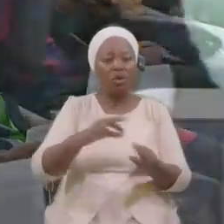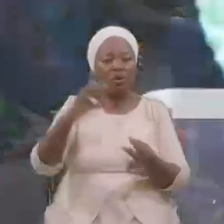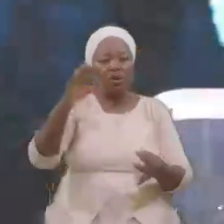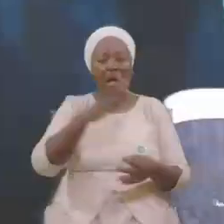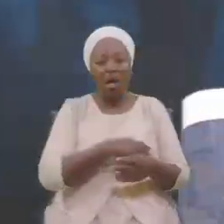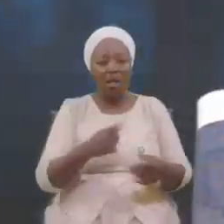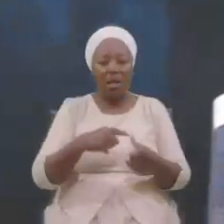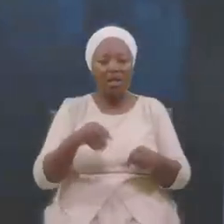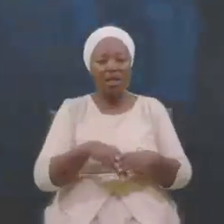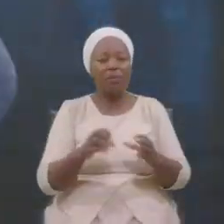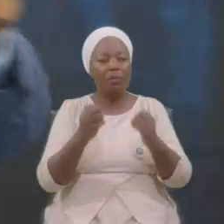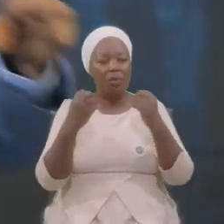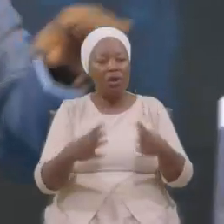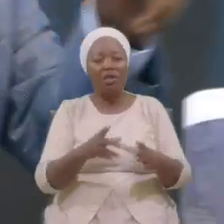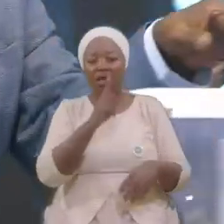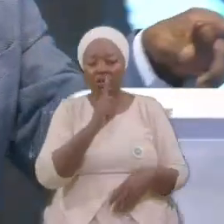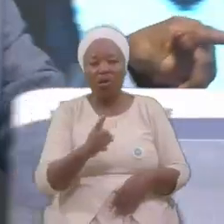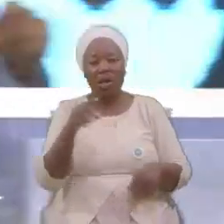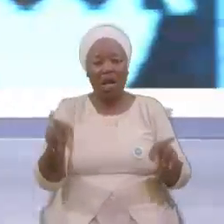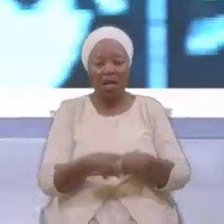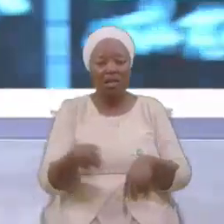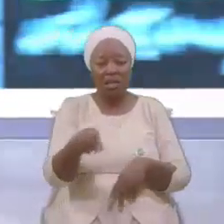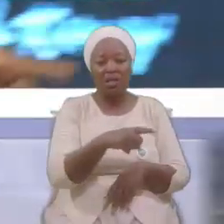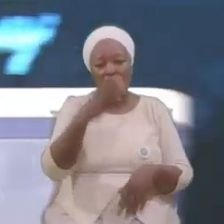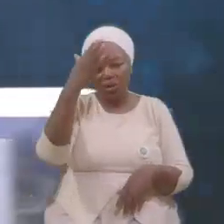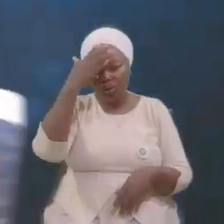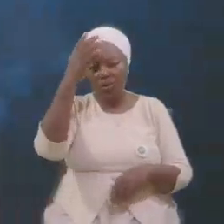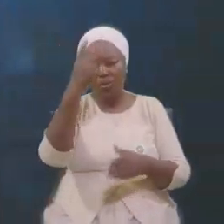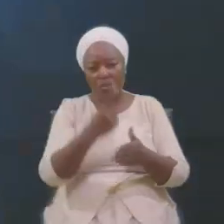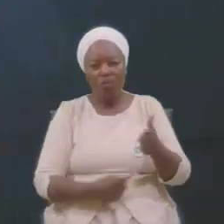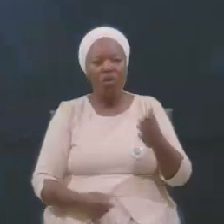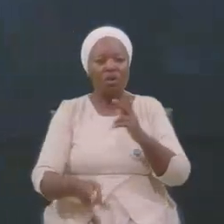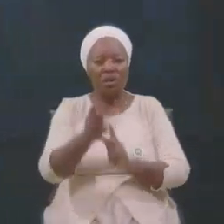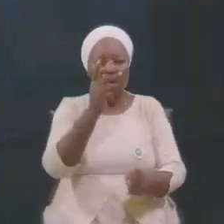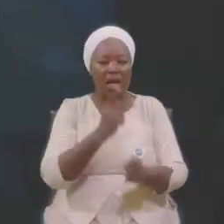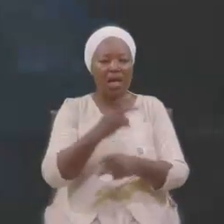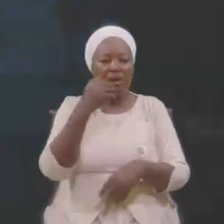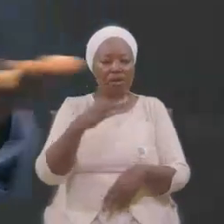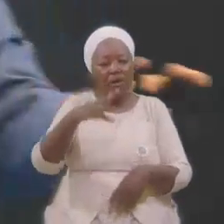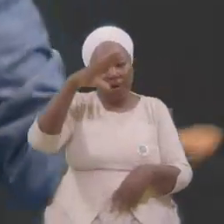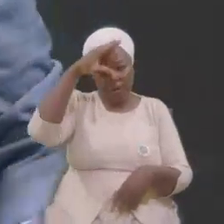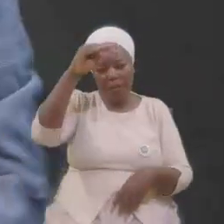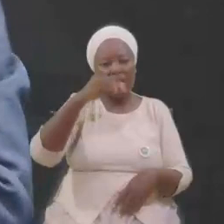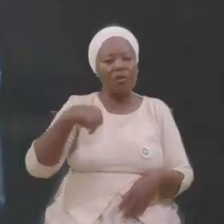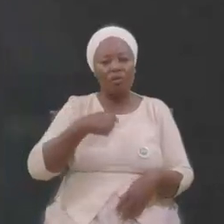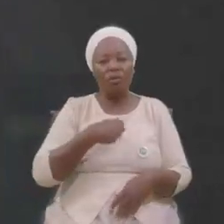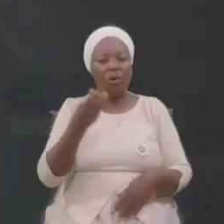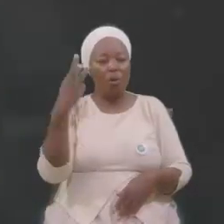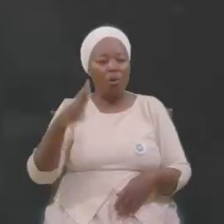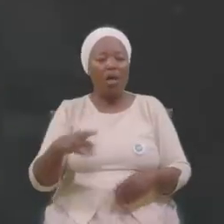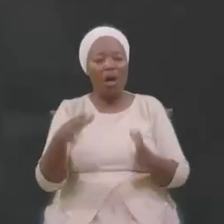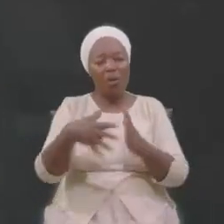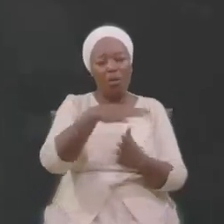much assurance, as ye know what manner of men we were among